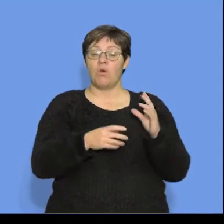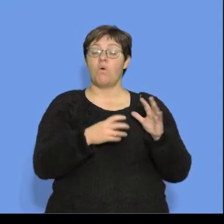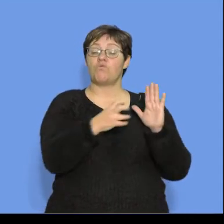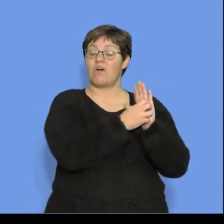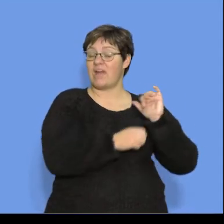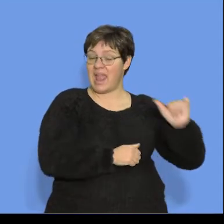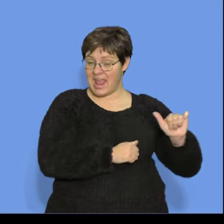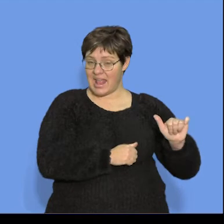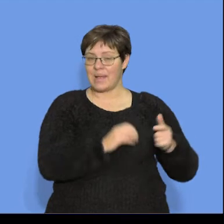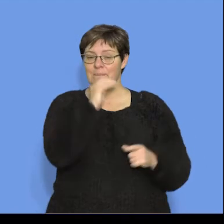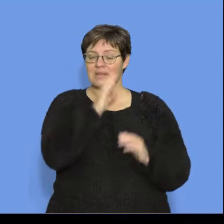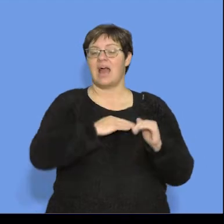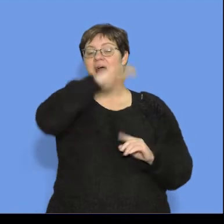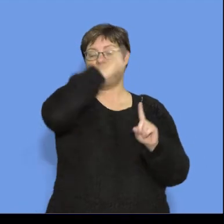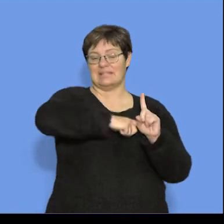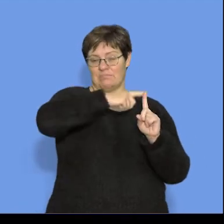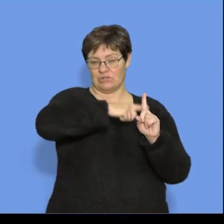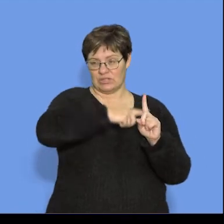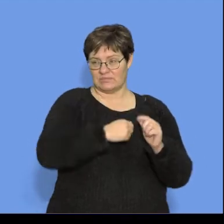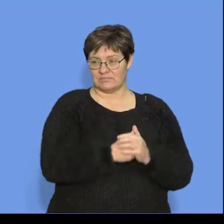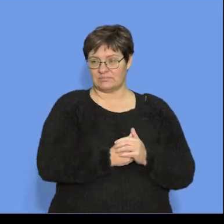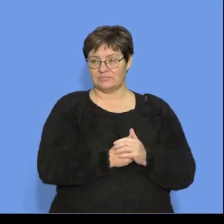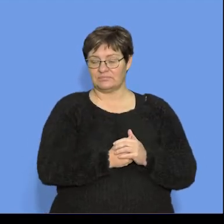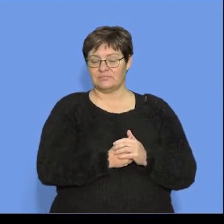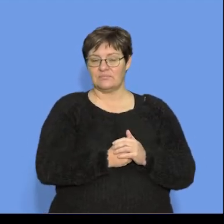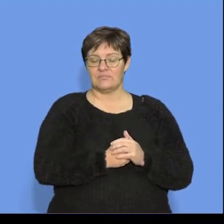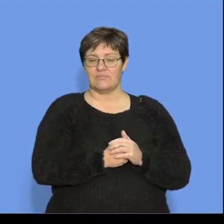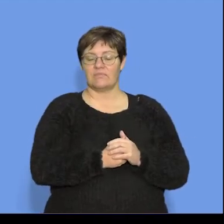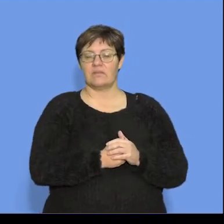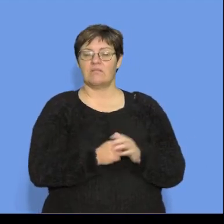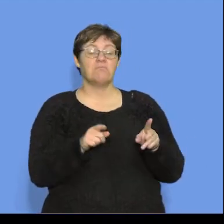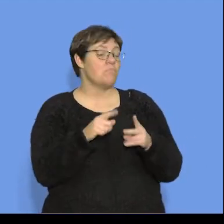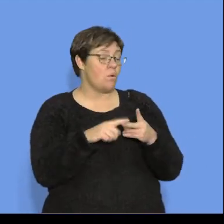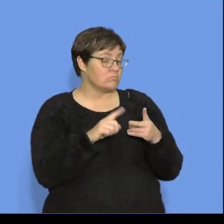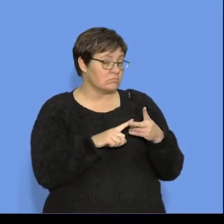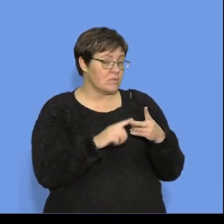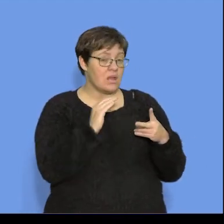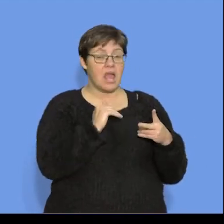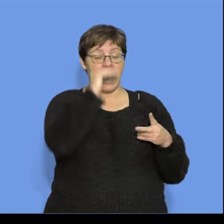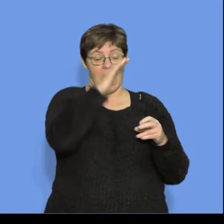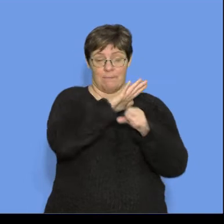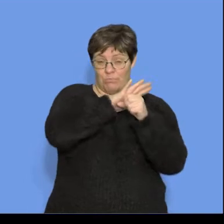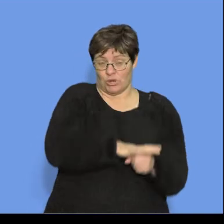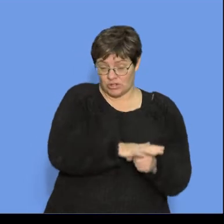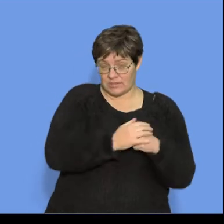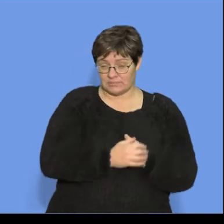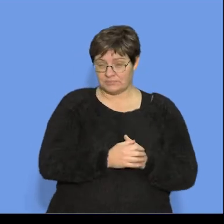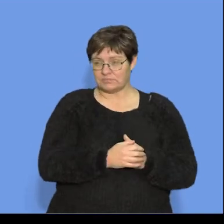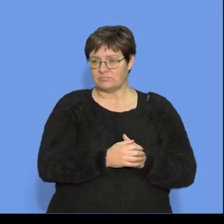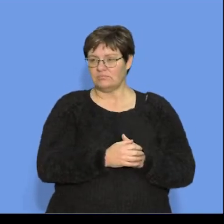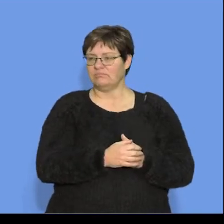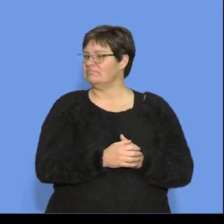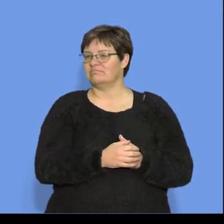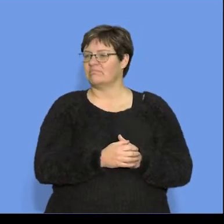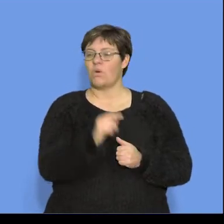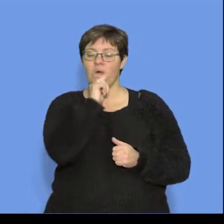I think it would be at a higher temperature. And what else? It might be at a higher pressure. Well, it's not, because